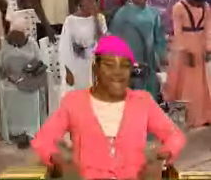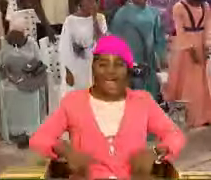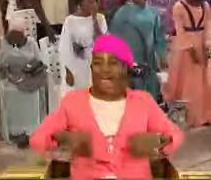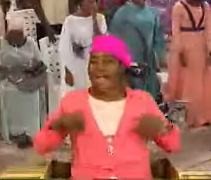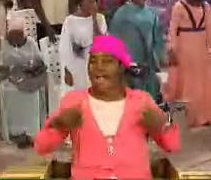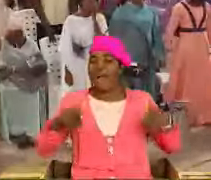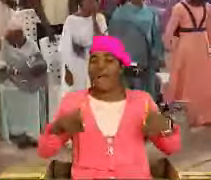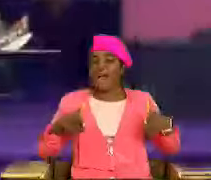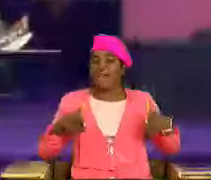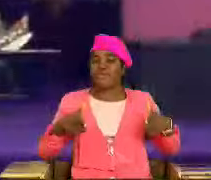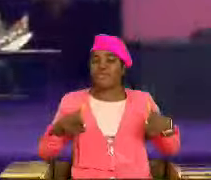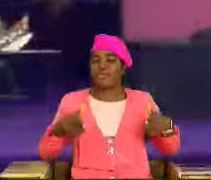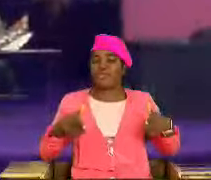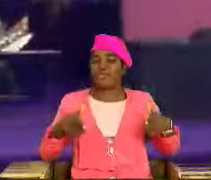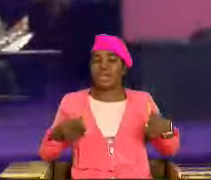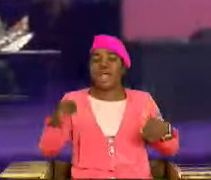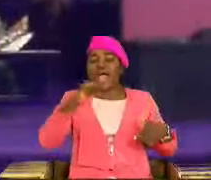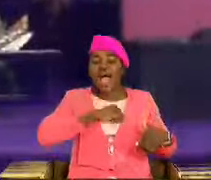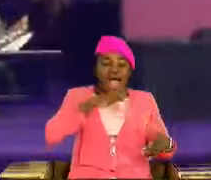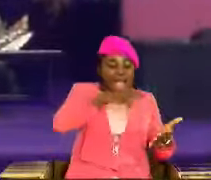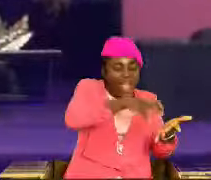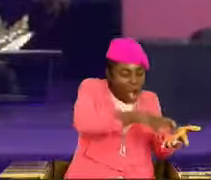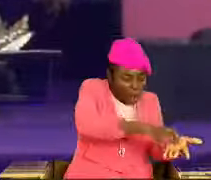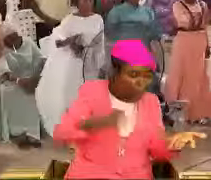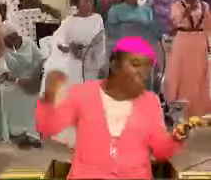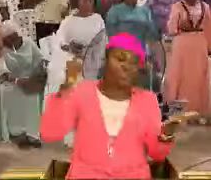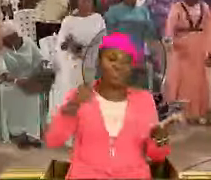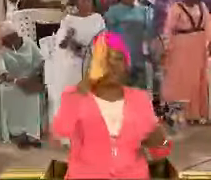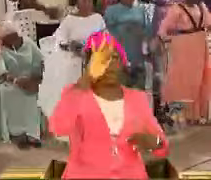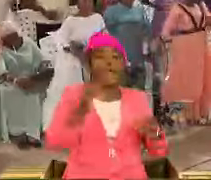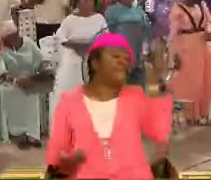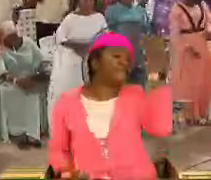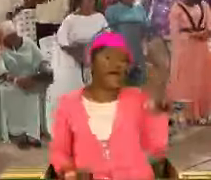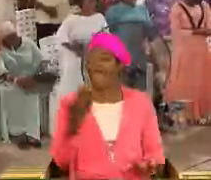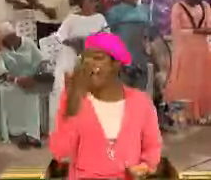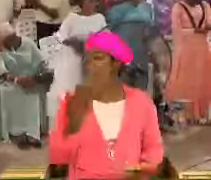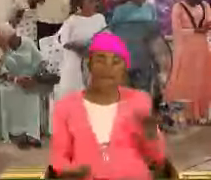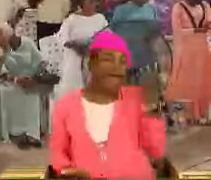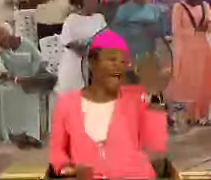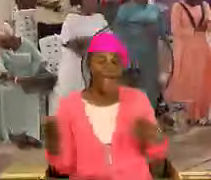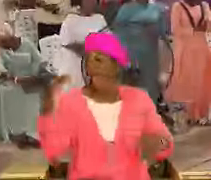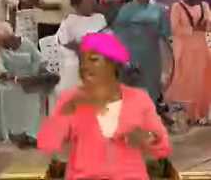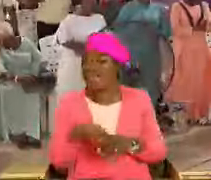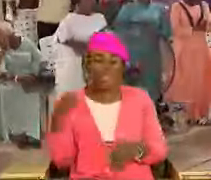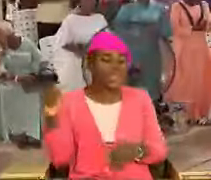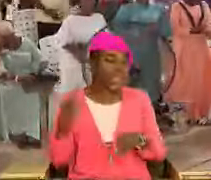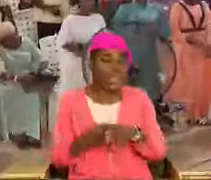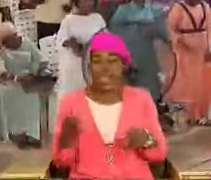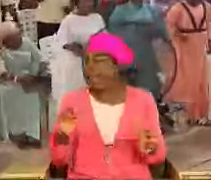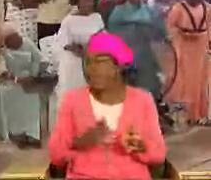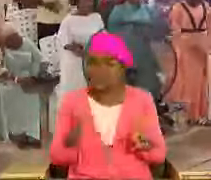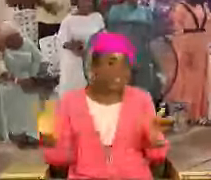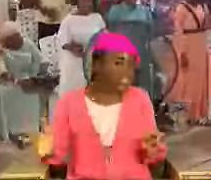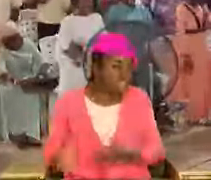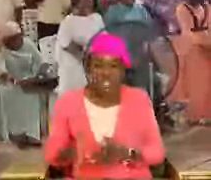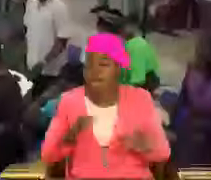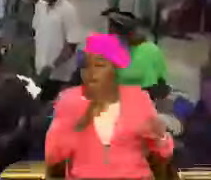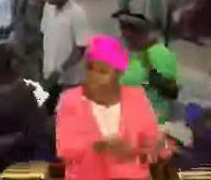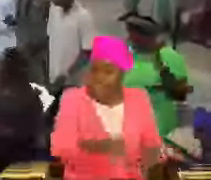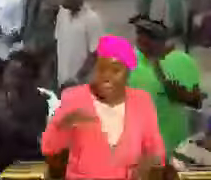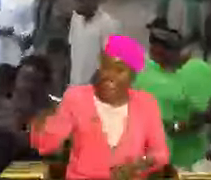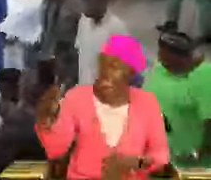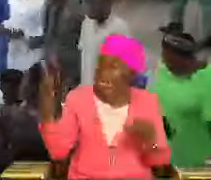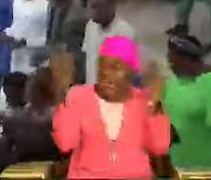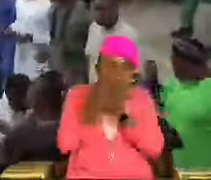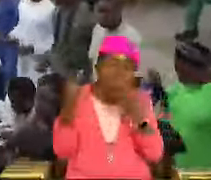life I You by fire in the name of Jesus I appro you